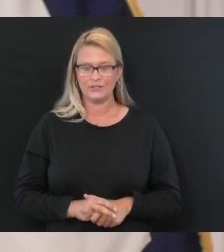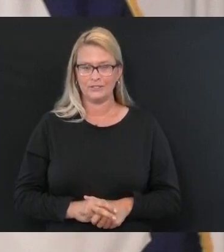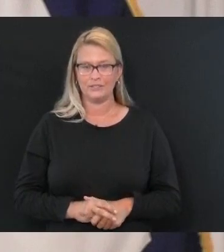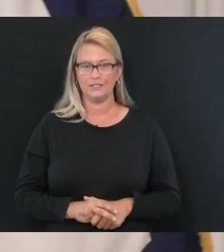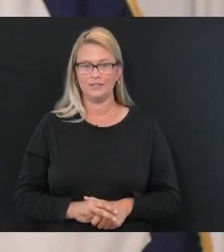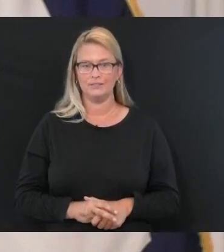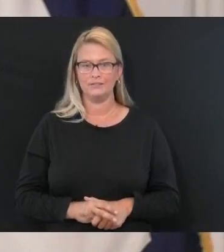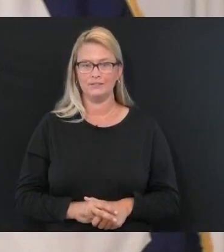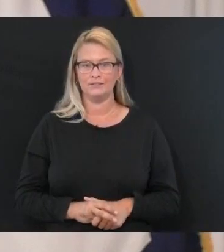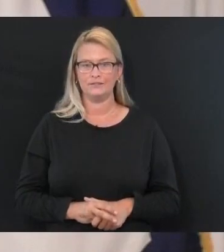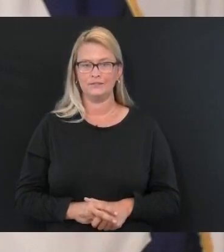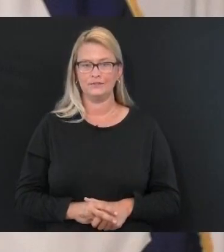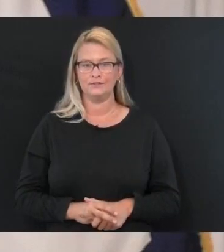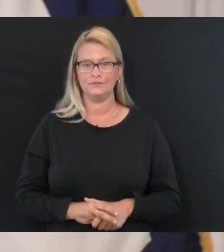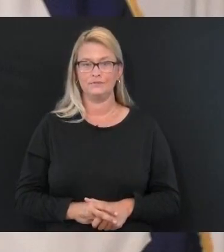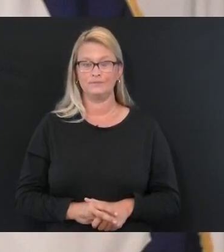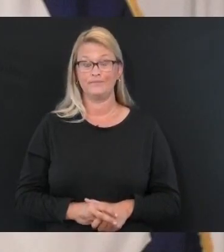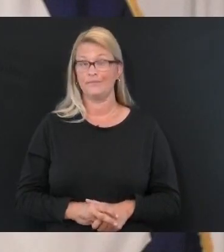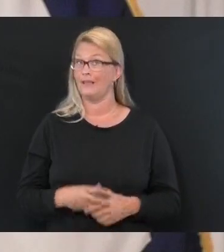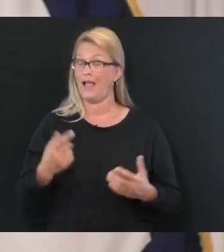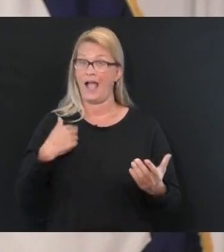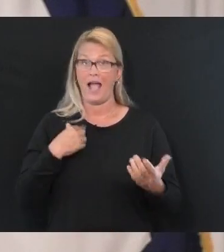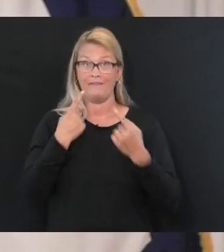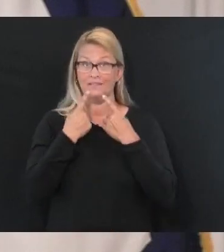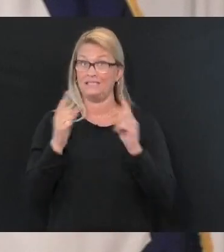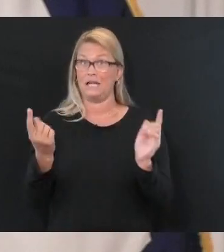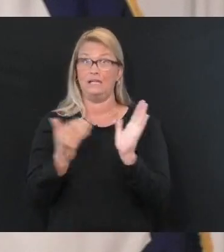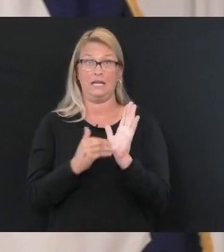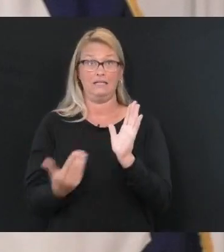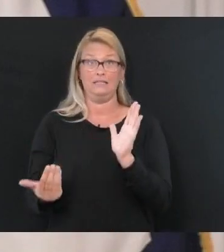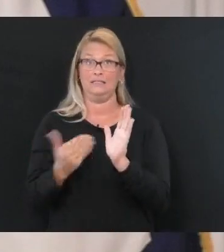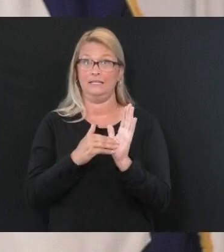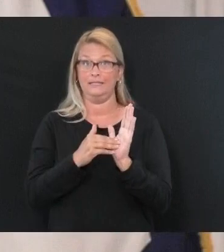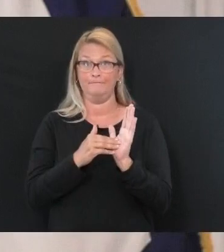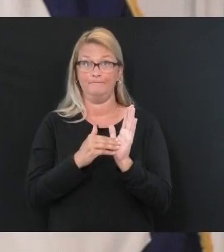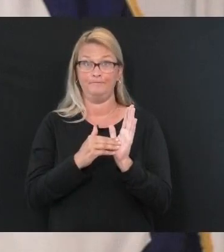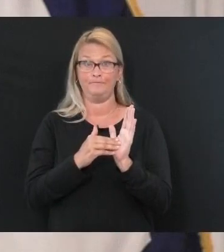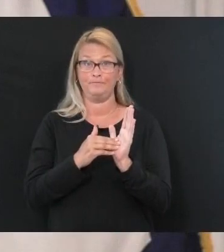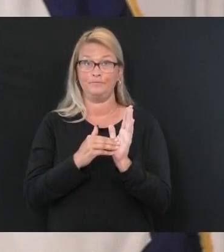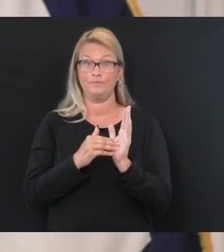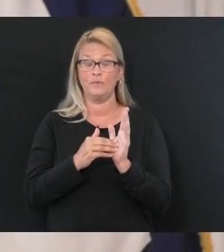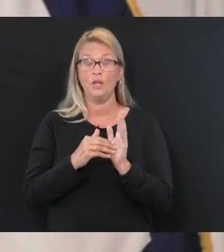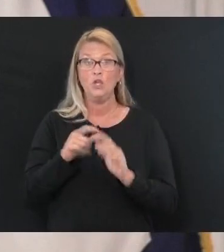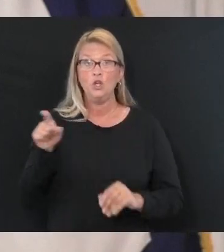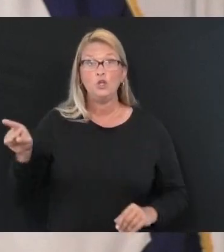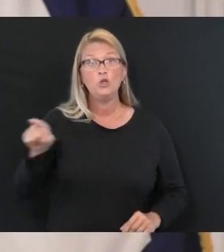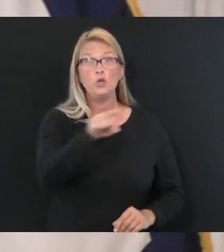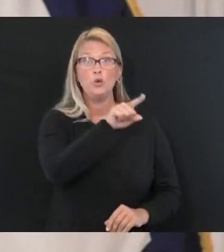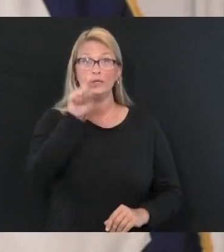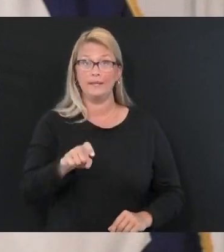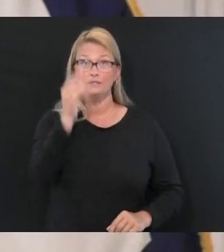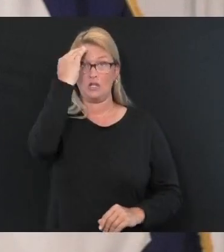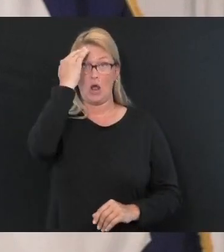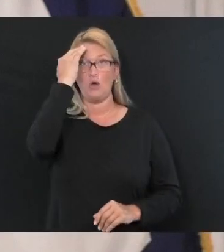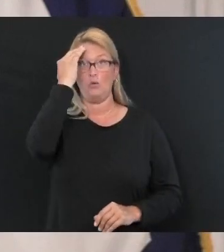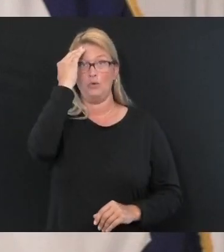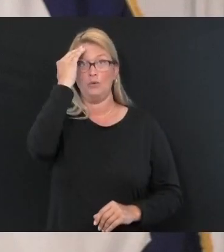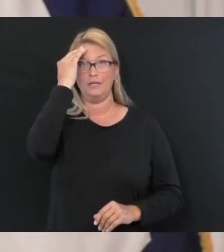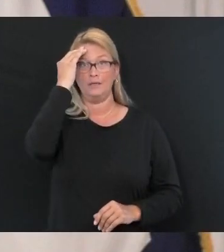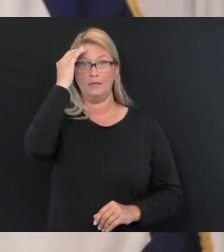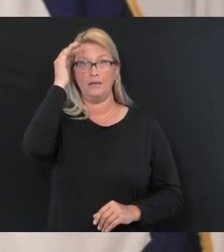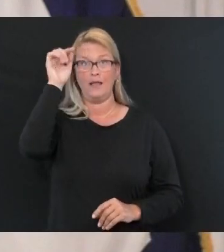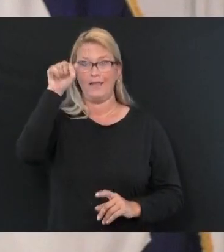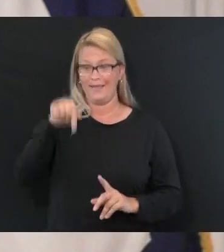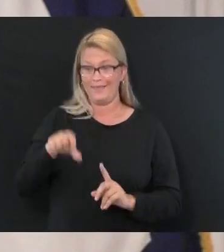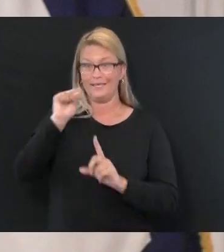First and foremost, I've said this over and over and over. Everyone needs to know that this